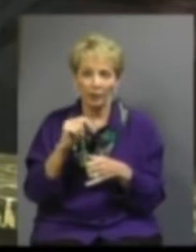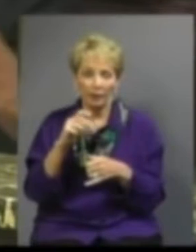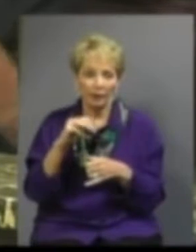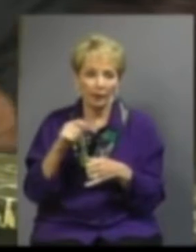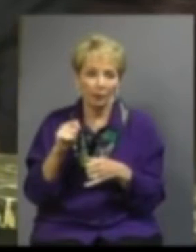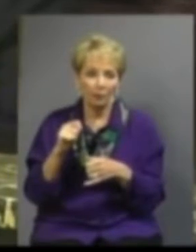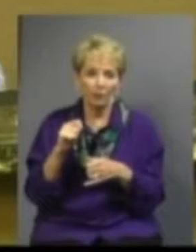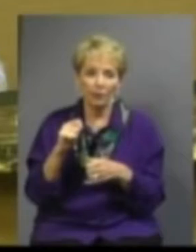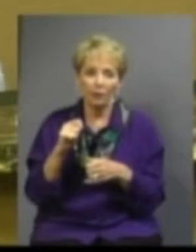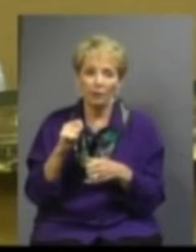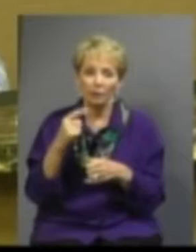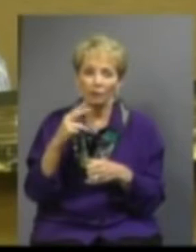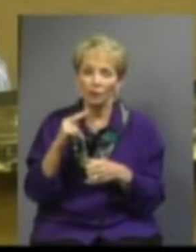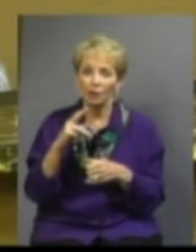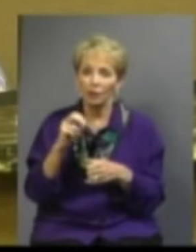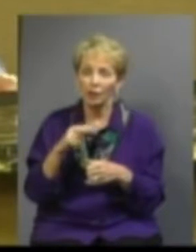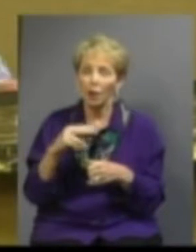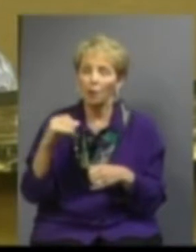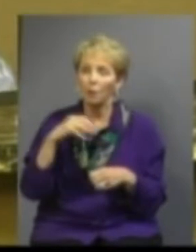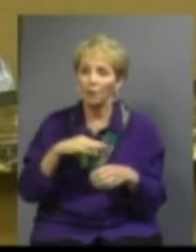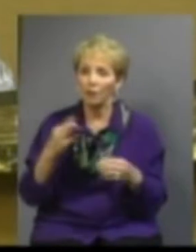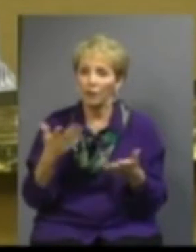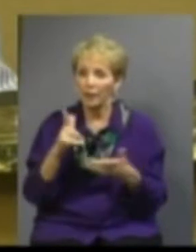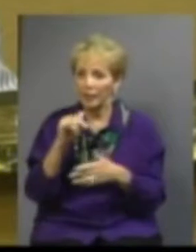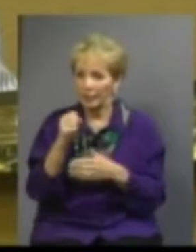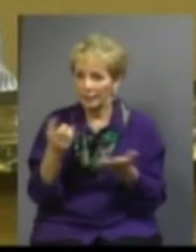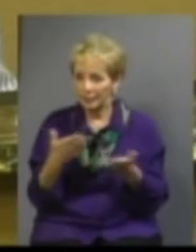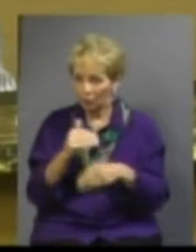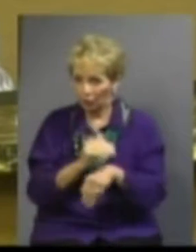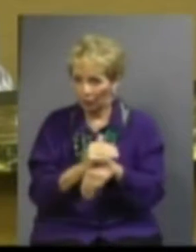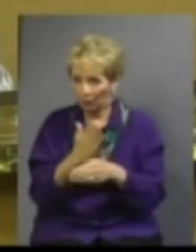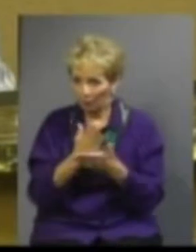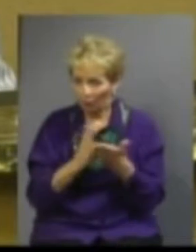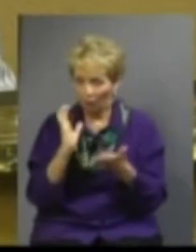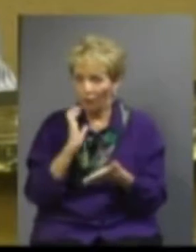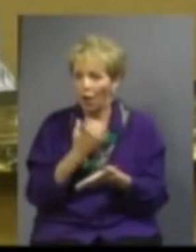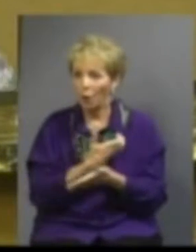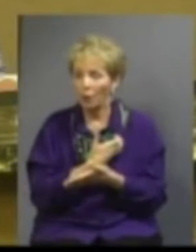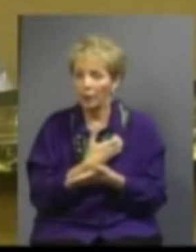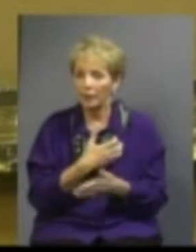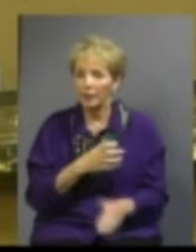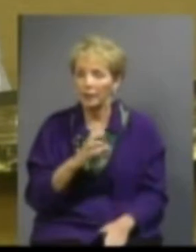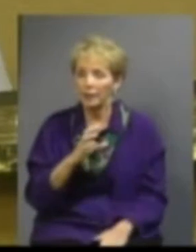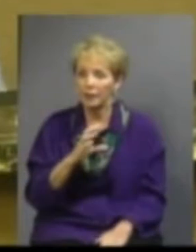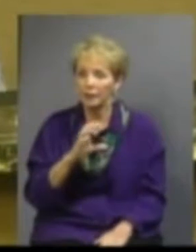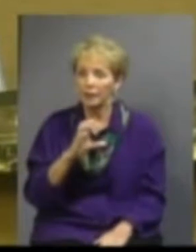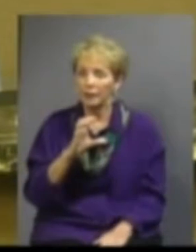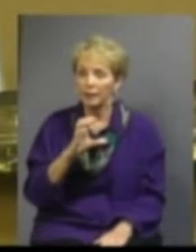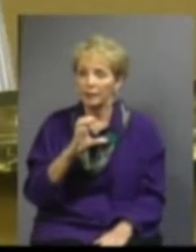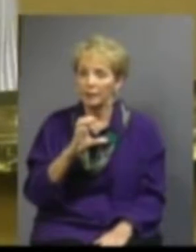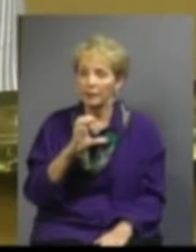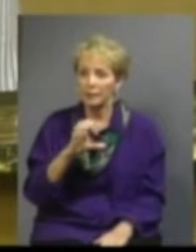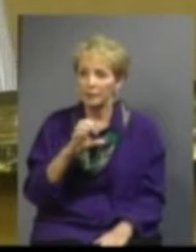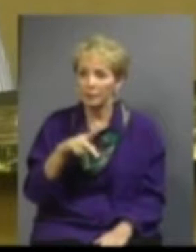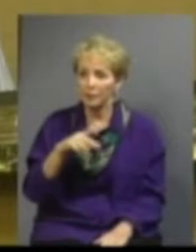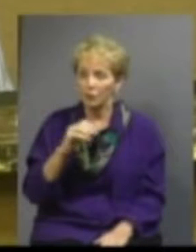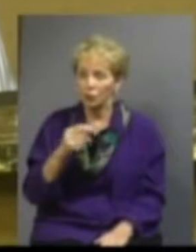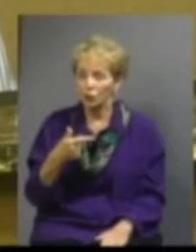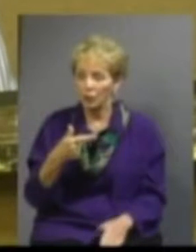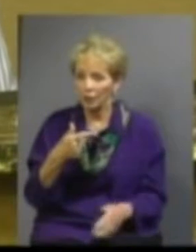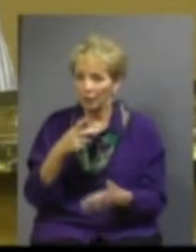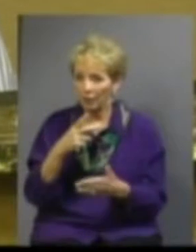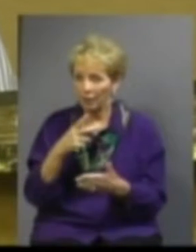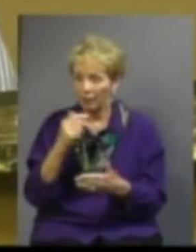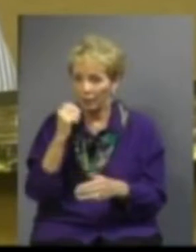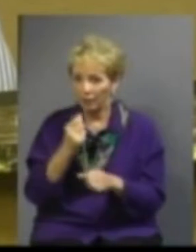nonprofits. Sally. And we have Lisa here tonight. You know, part of our CDBG funding is an annual amount that